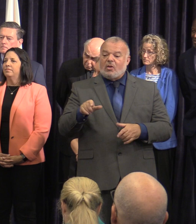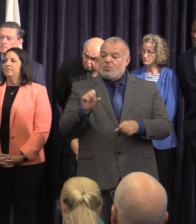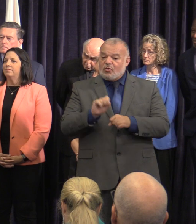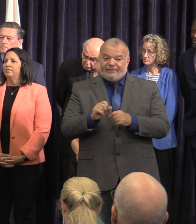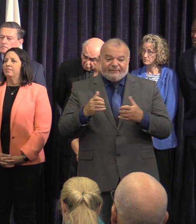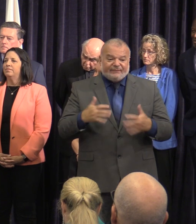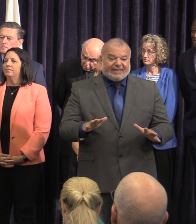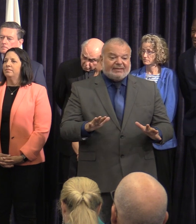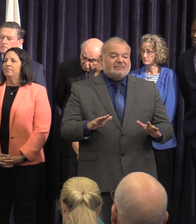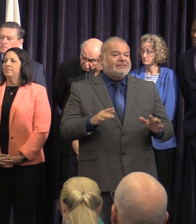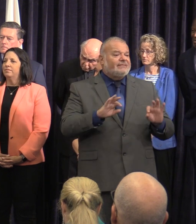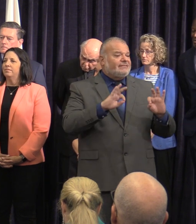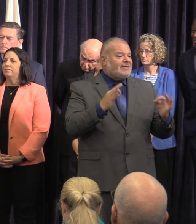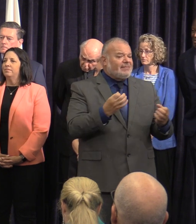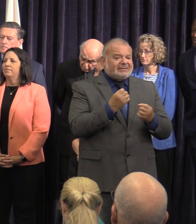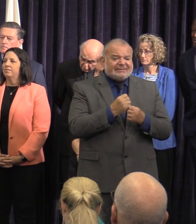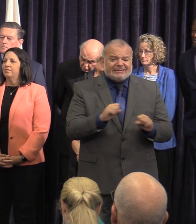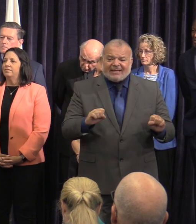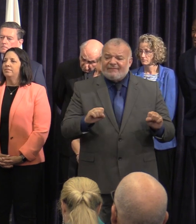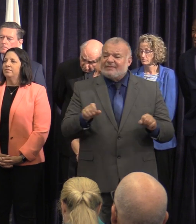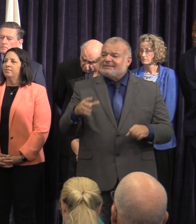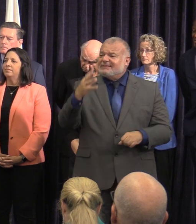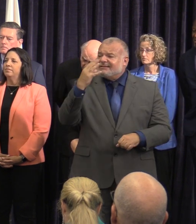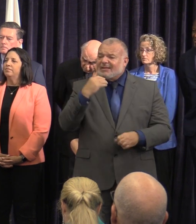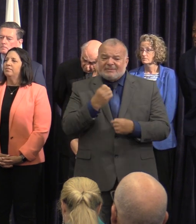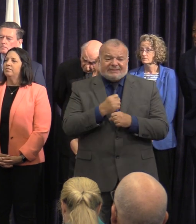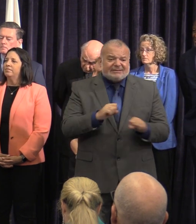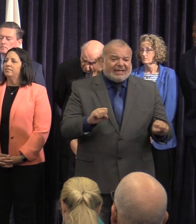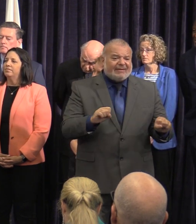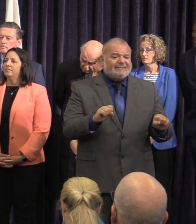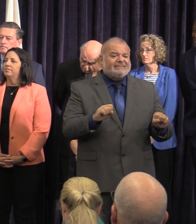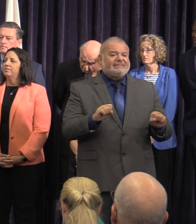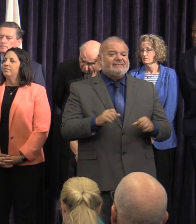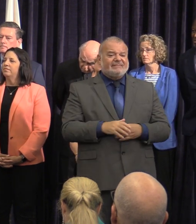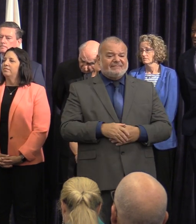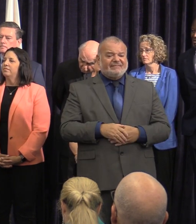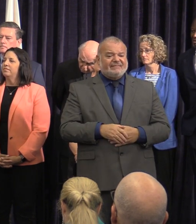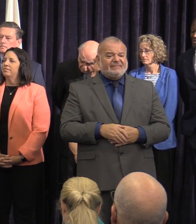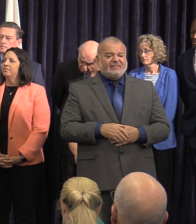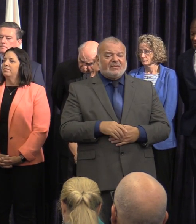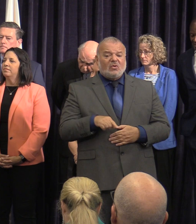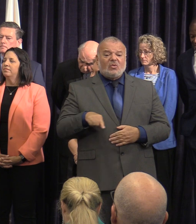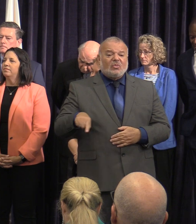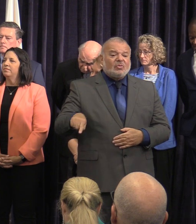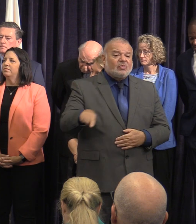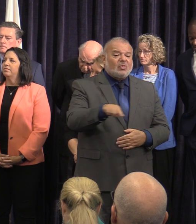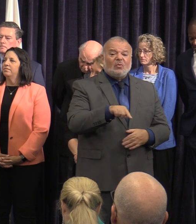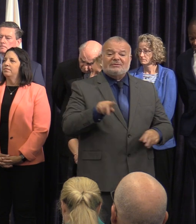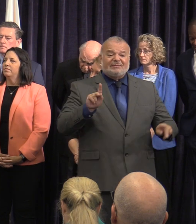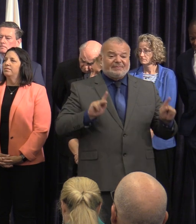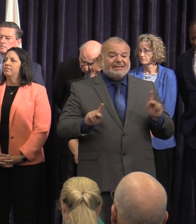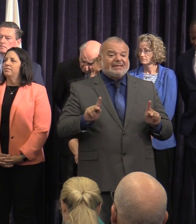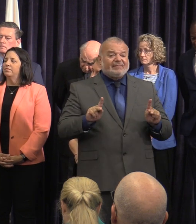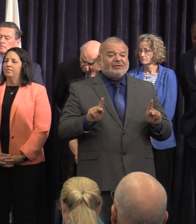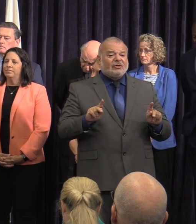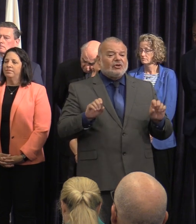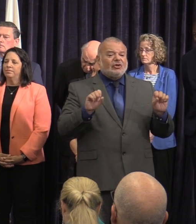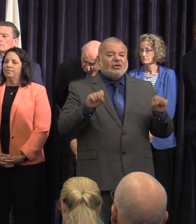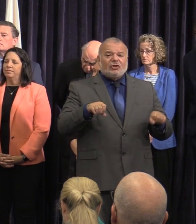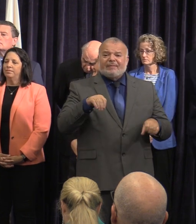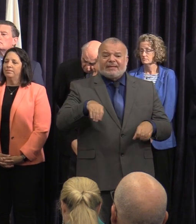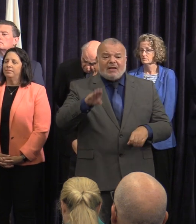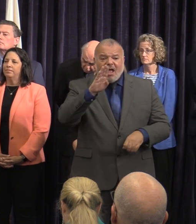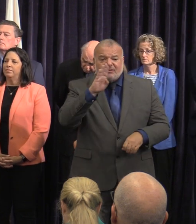that could be sleeping at the street or could be sleeping at emergency room have a bed,